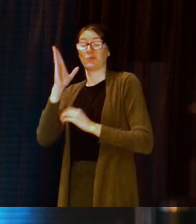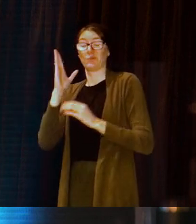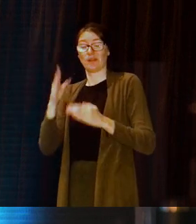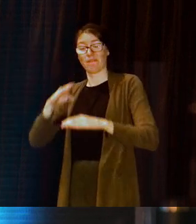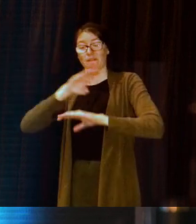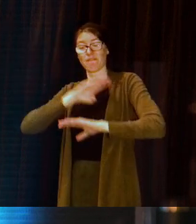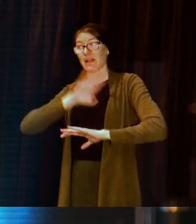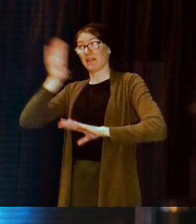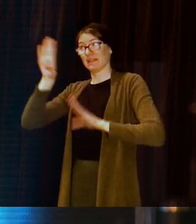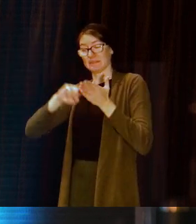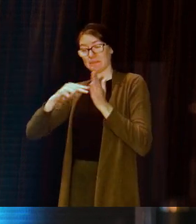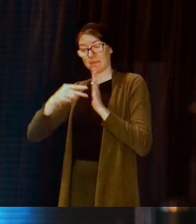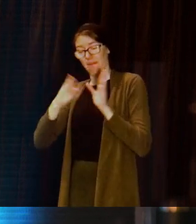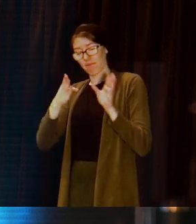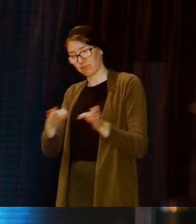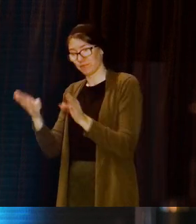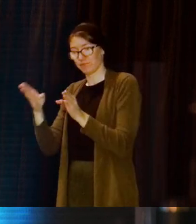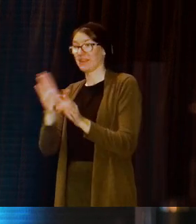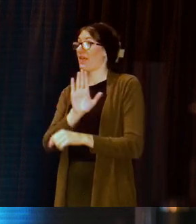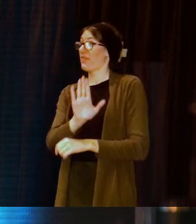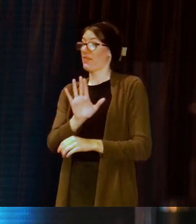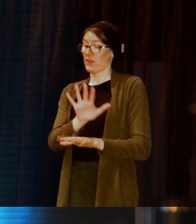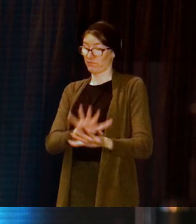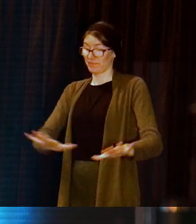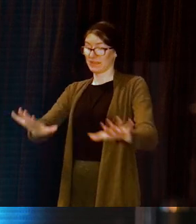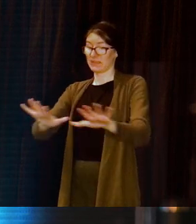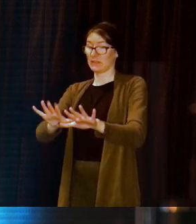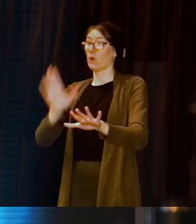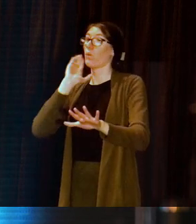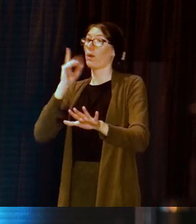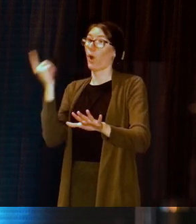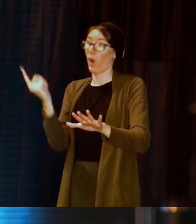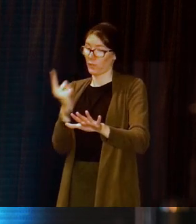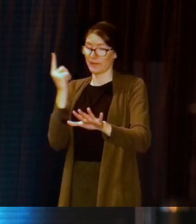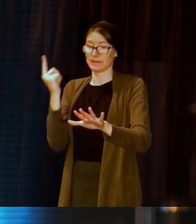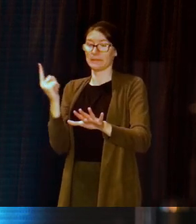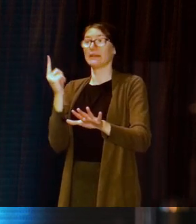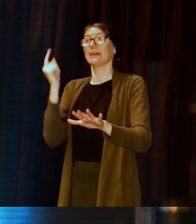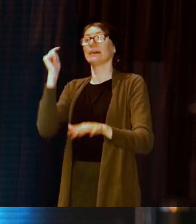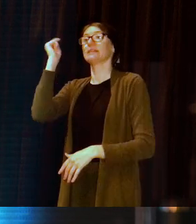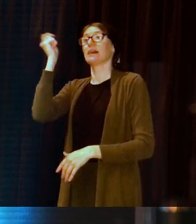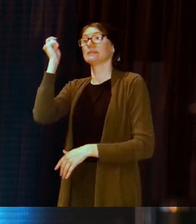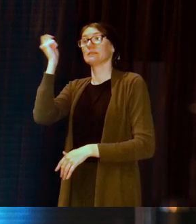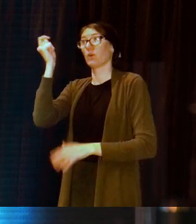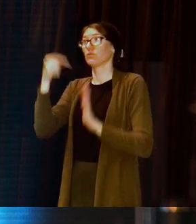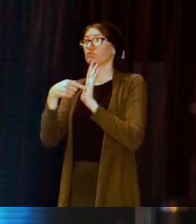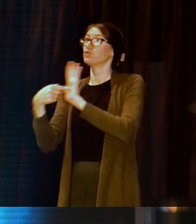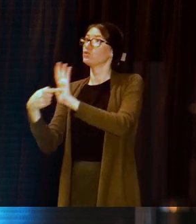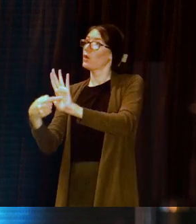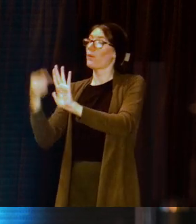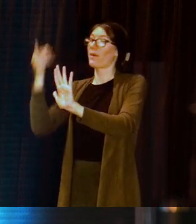his purposes. Their existence is always going to be a testimony to the power of God.